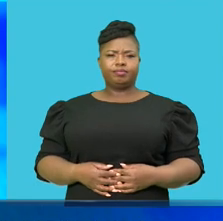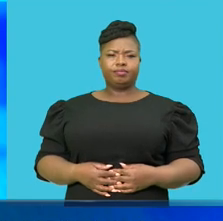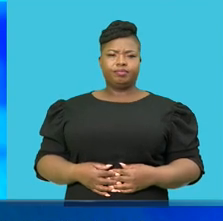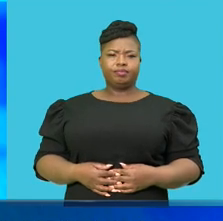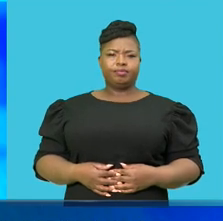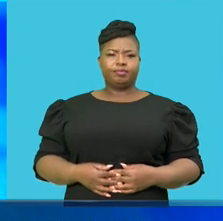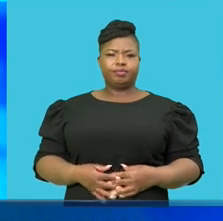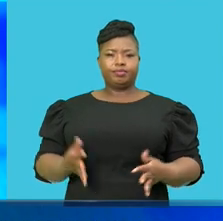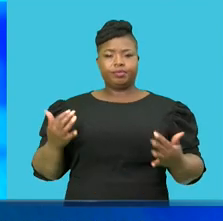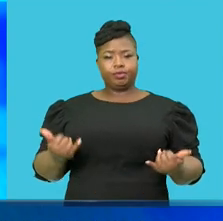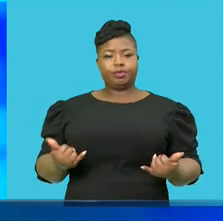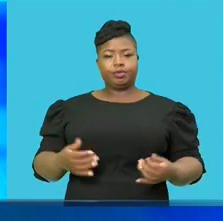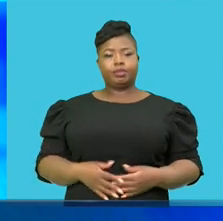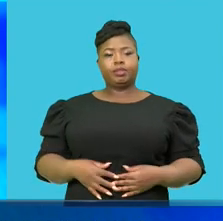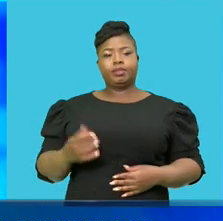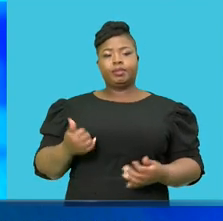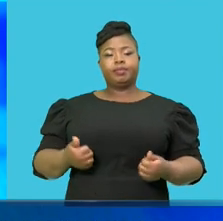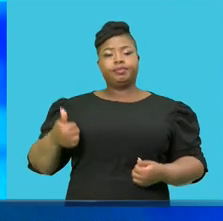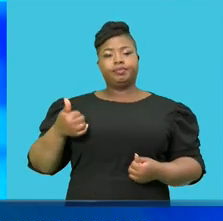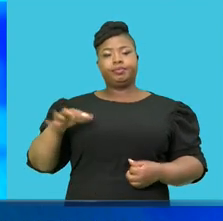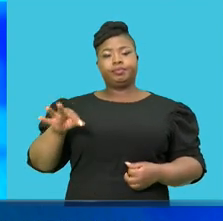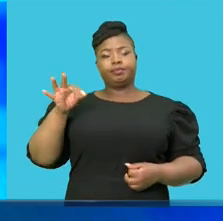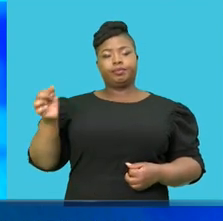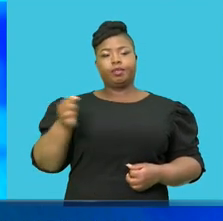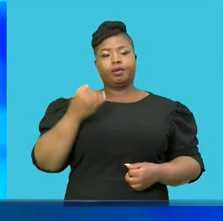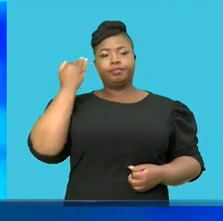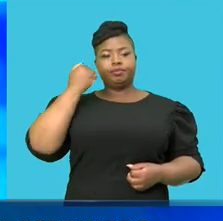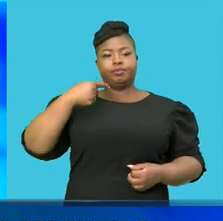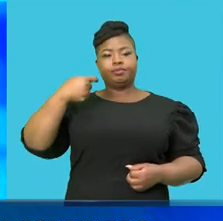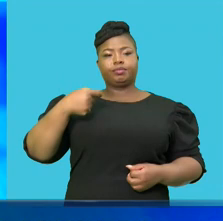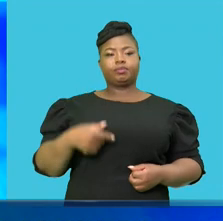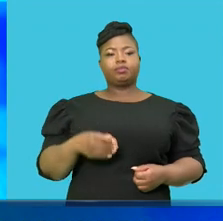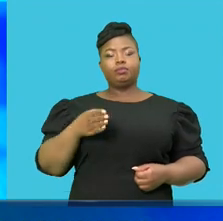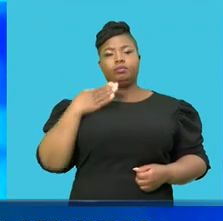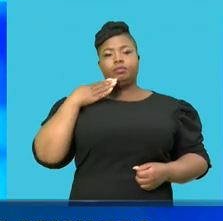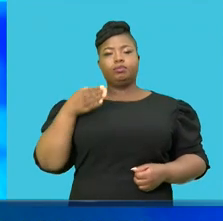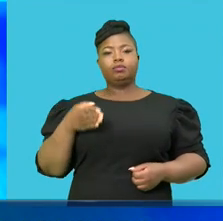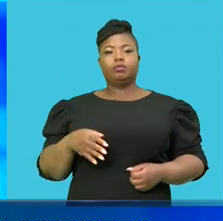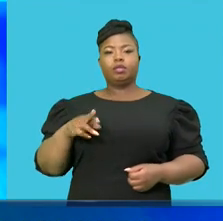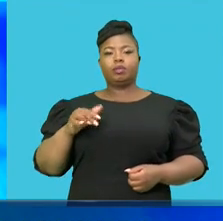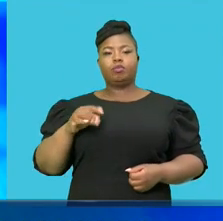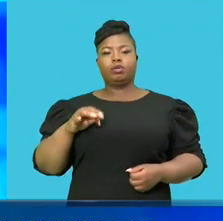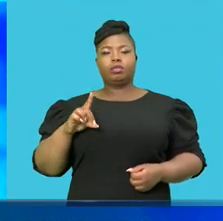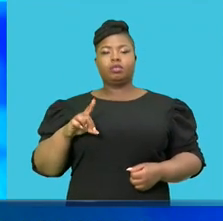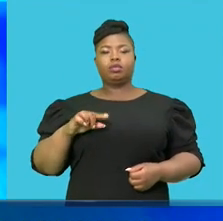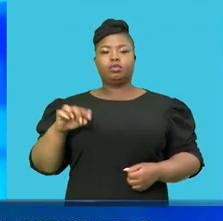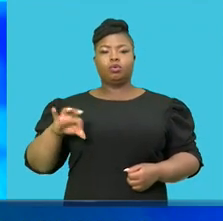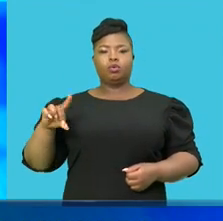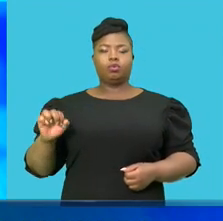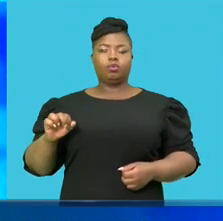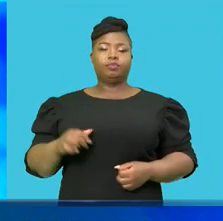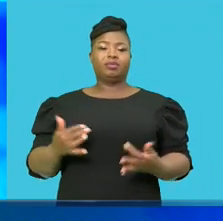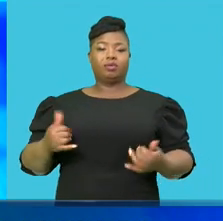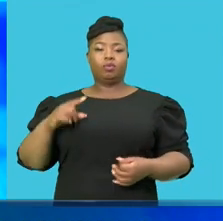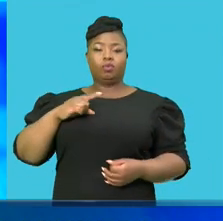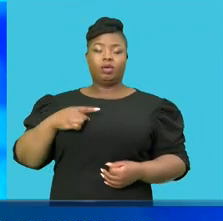Na mtlanje gu Paula Islando esiketekleyo kujaj eindlogo epegegu mtlalapanzi u Raymond Zondo. Oguza na njengogo